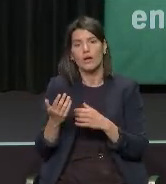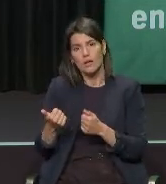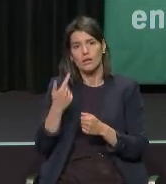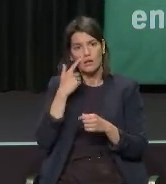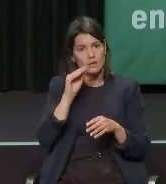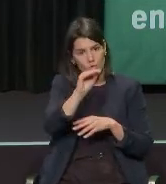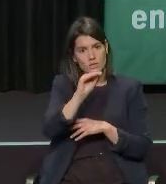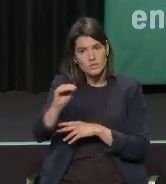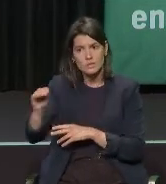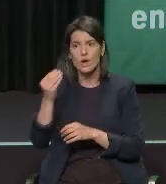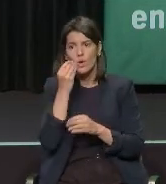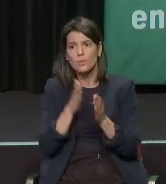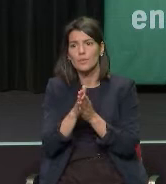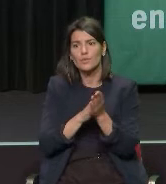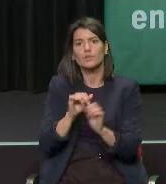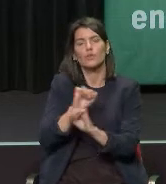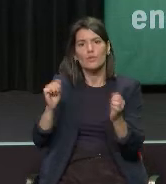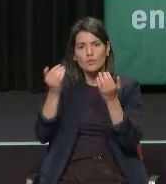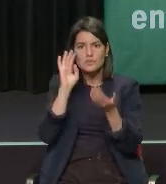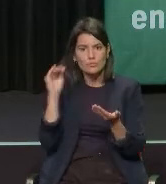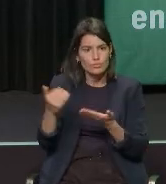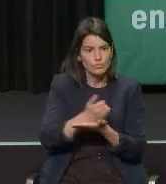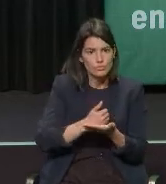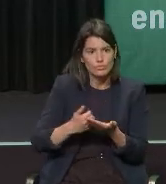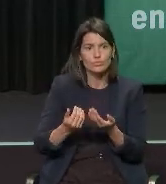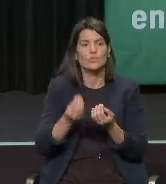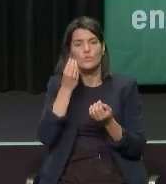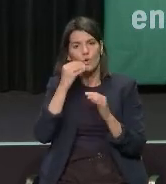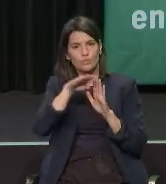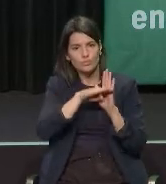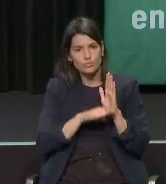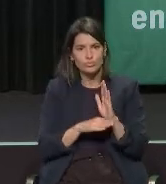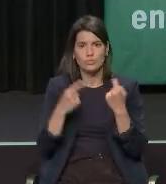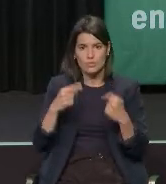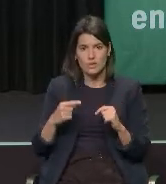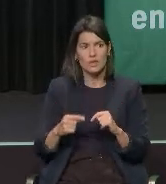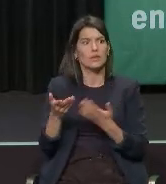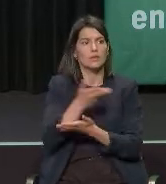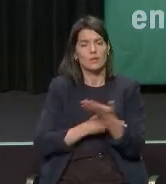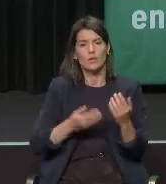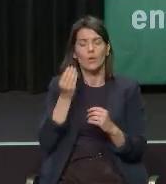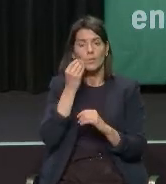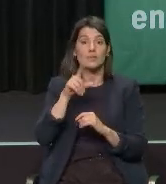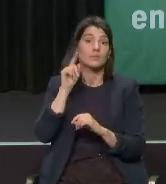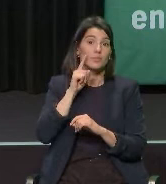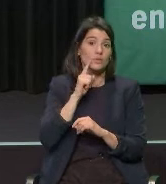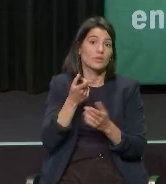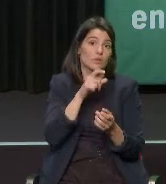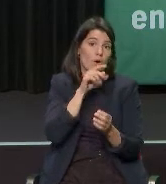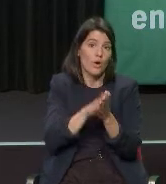they use their national forest inventory data in their greenhouse gas inventories. Also an important